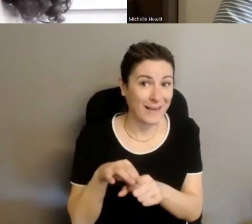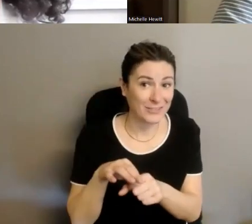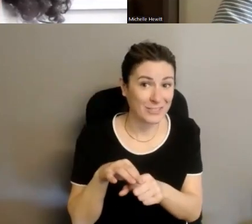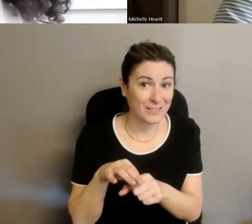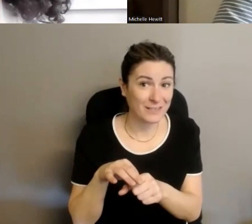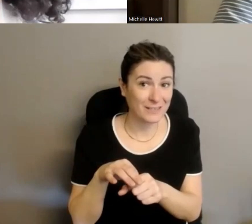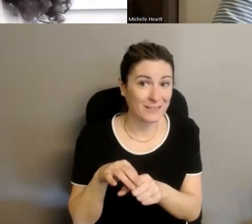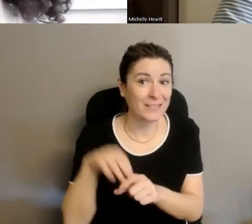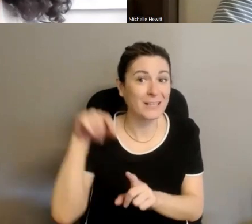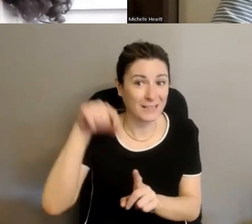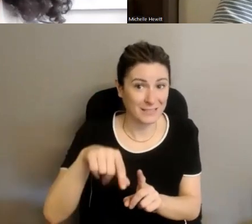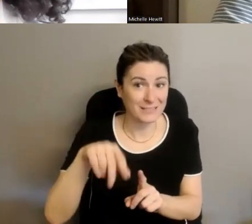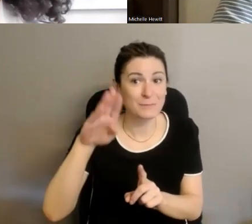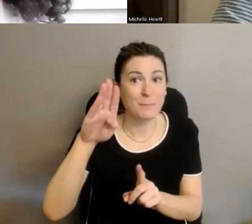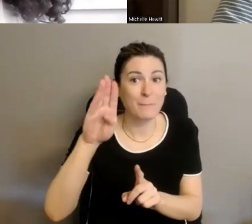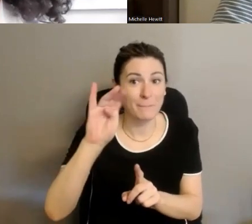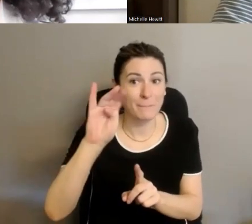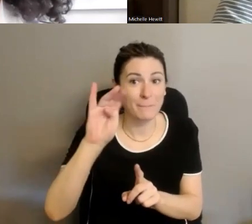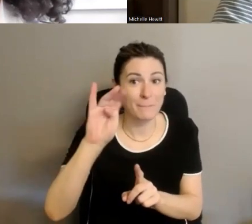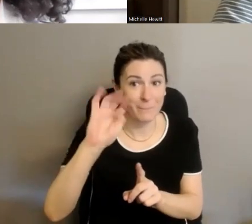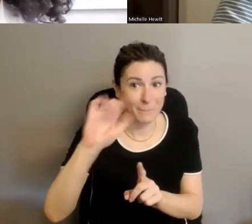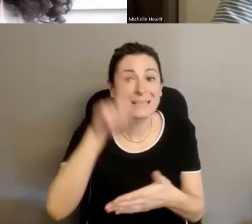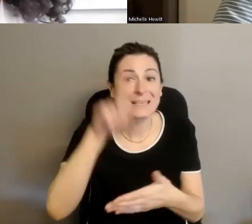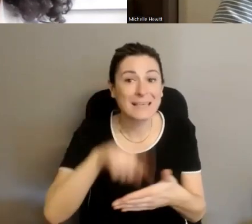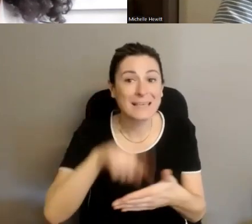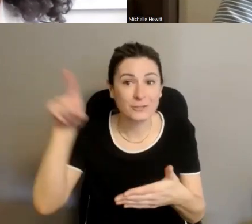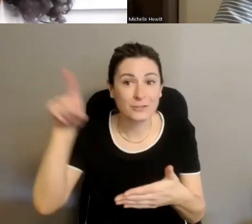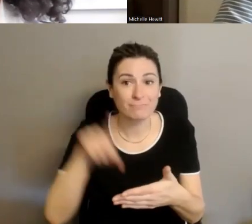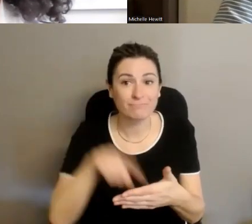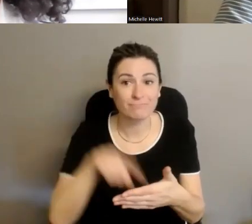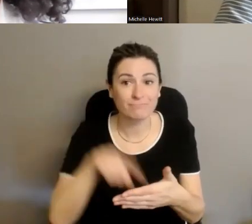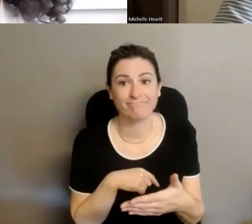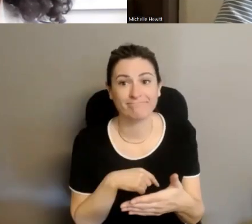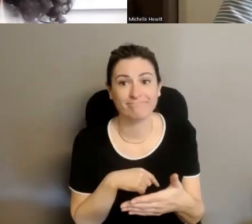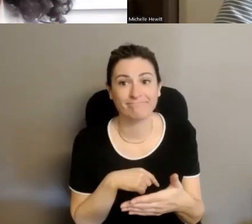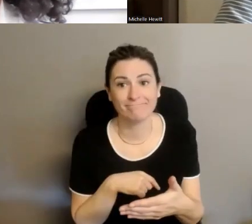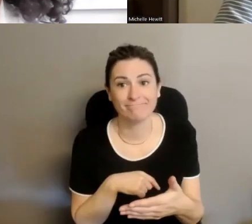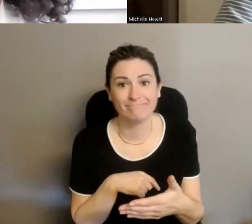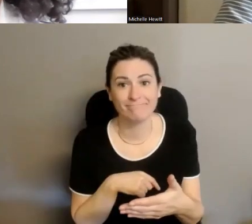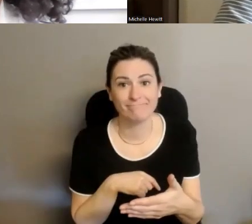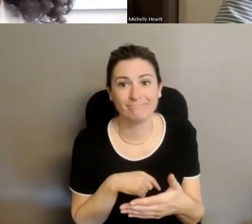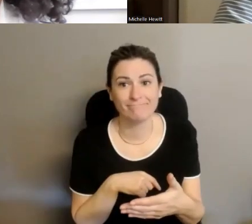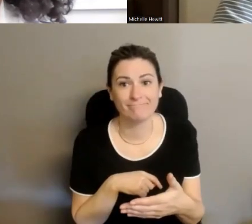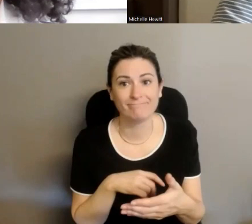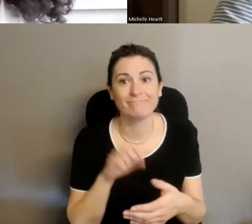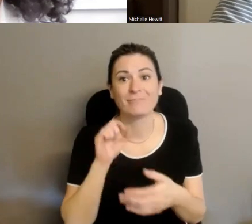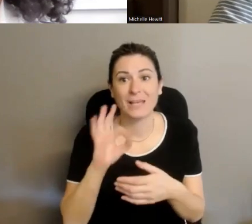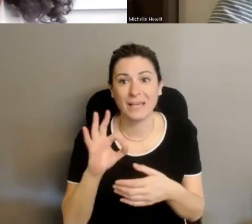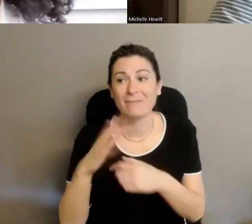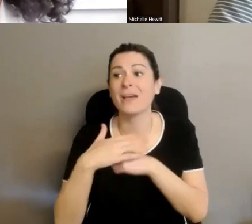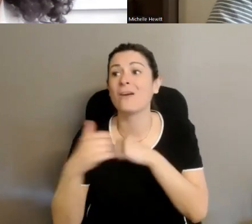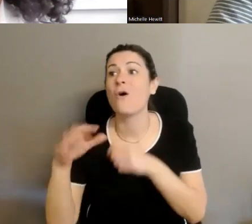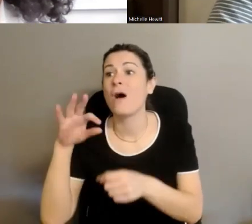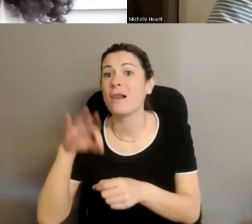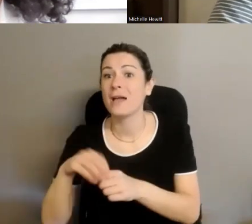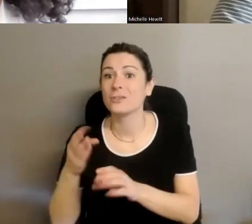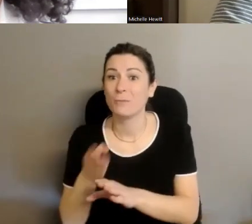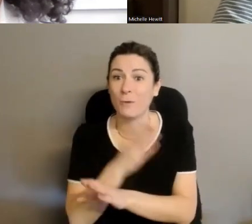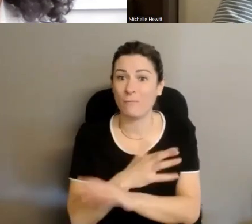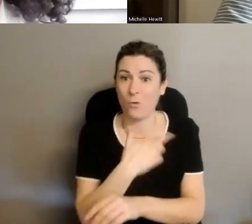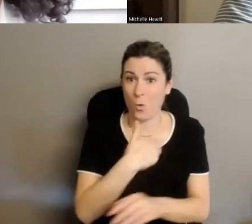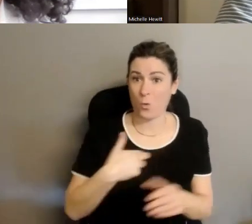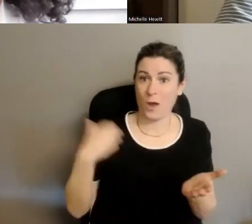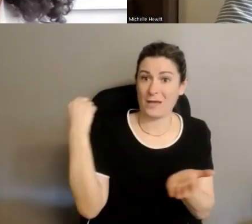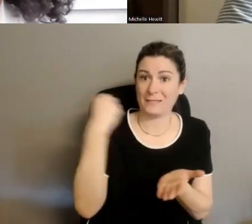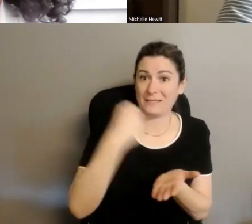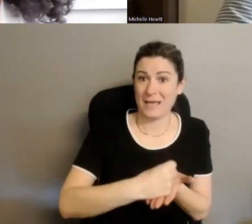gone, right? And if we go to an election before royal assent is achieved, we lose it all. And we